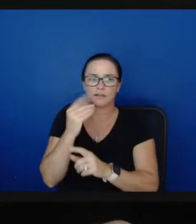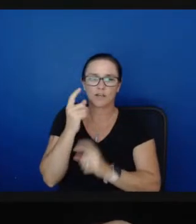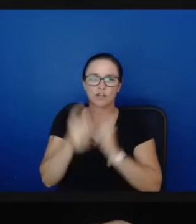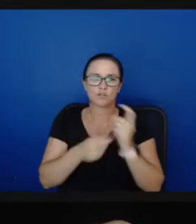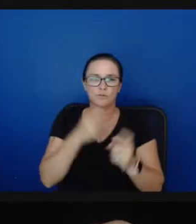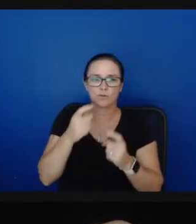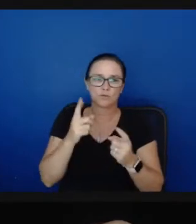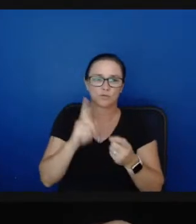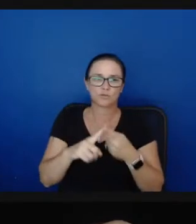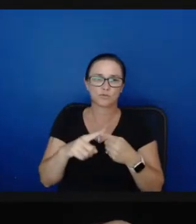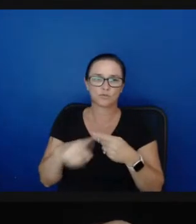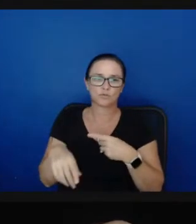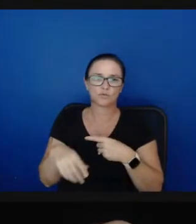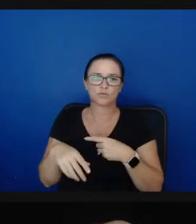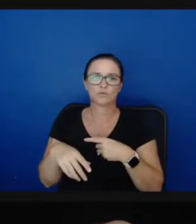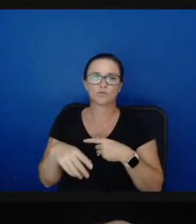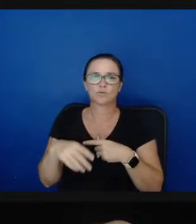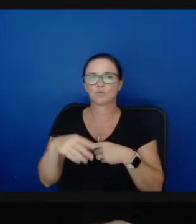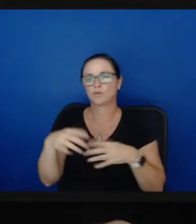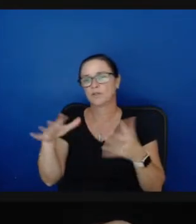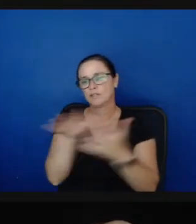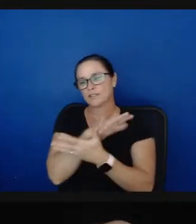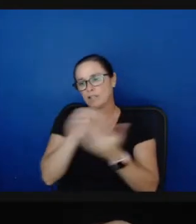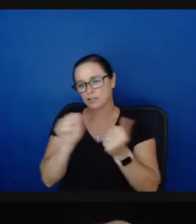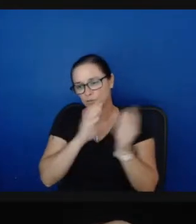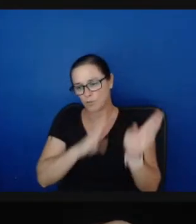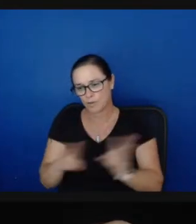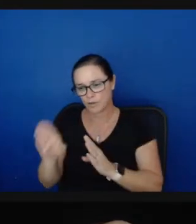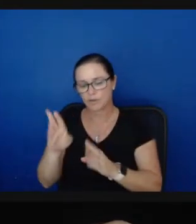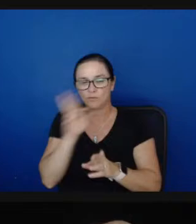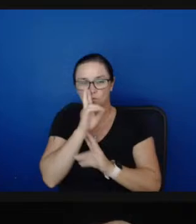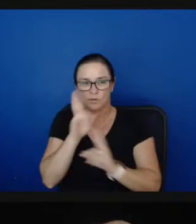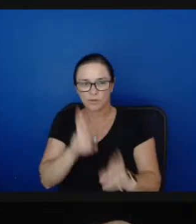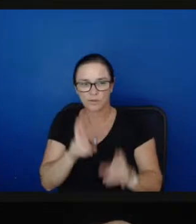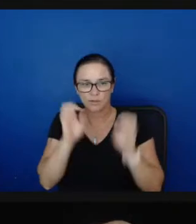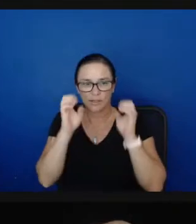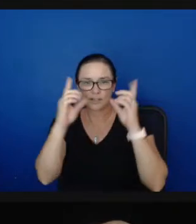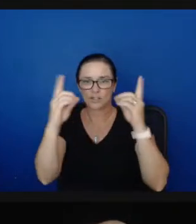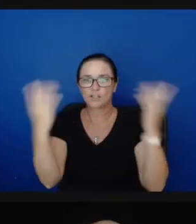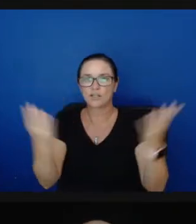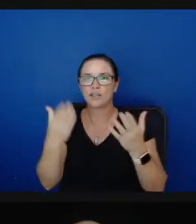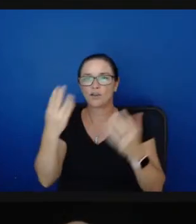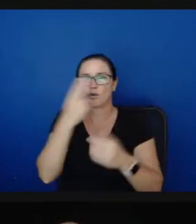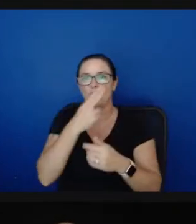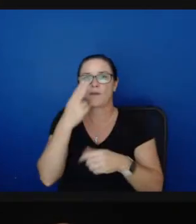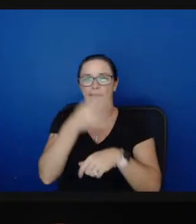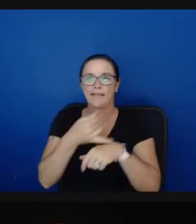Island disaster preparedness, response, education here at Hawaii Island.